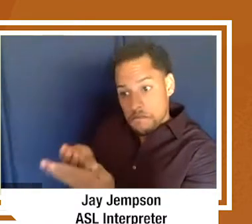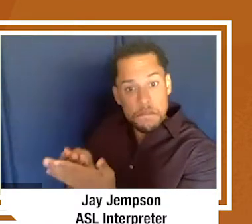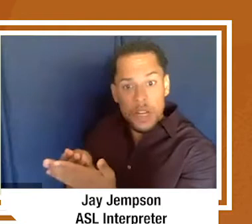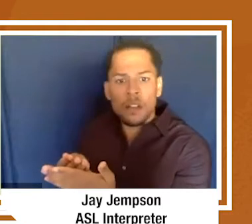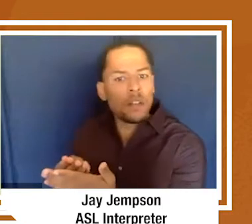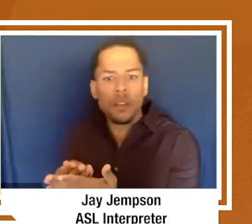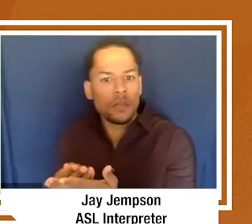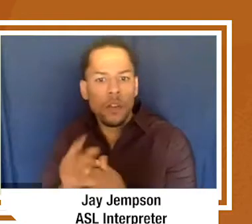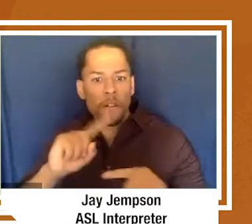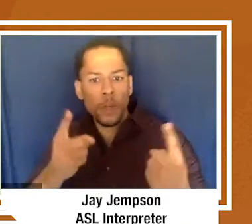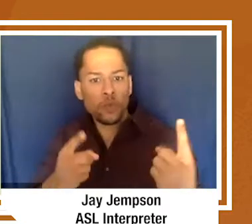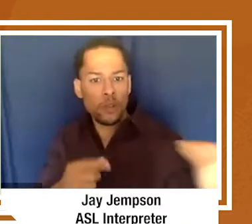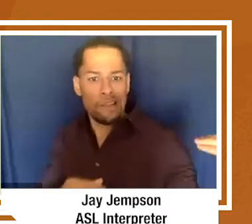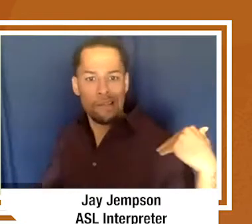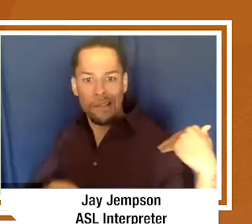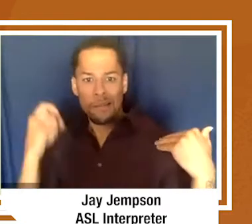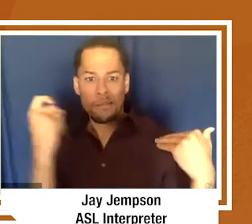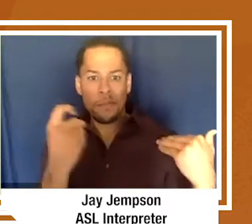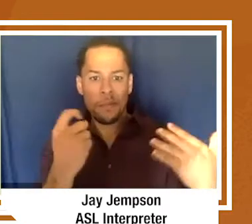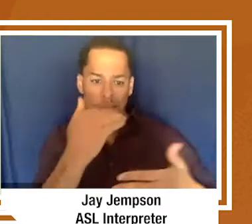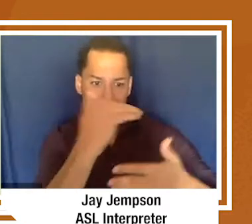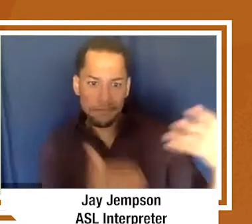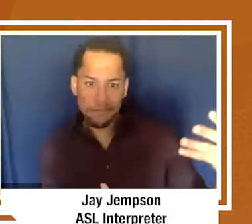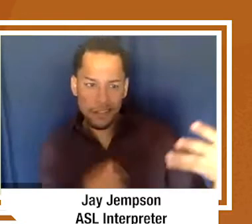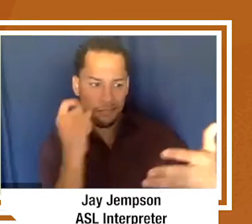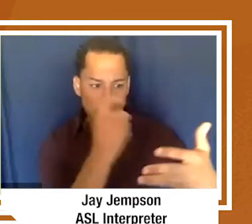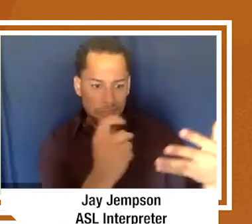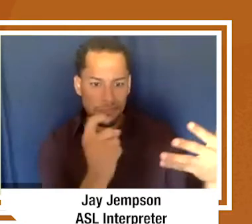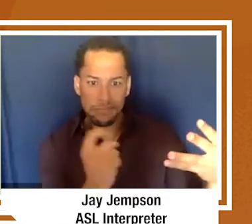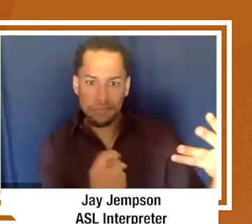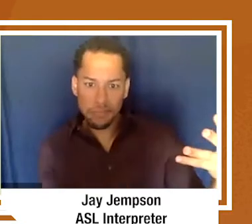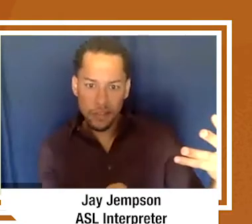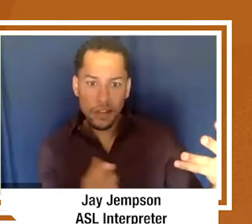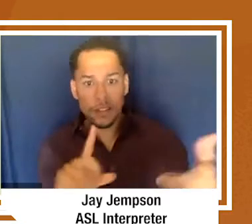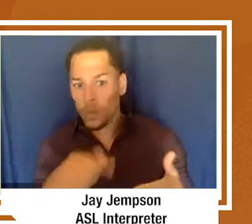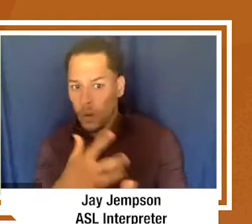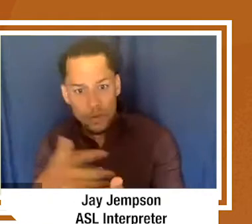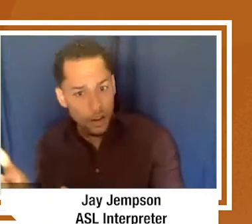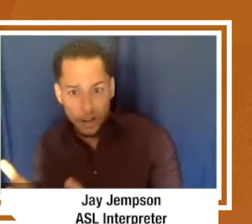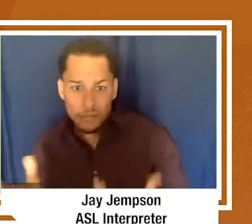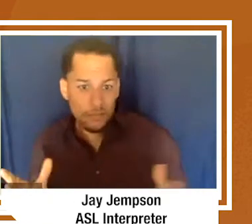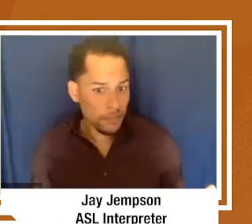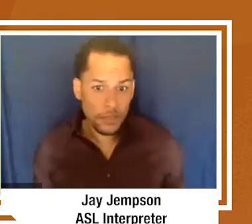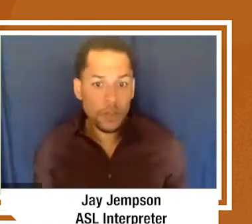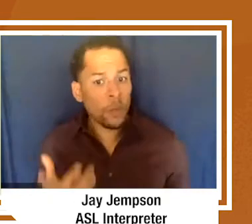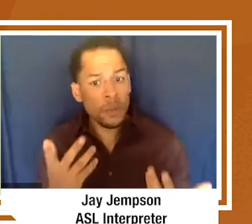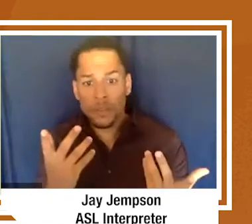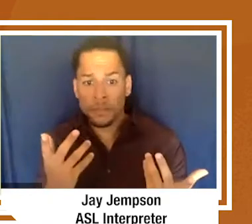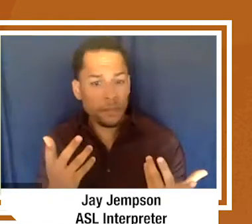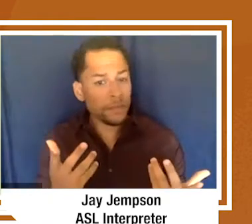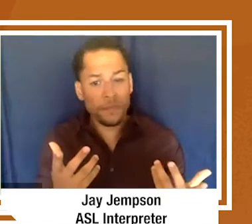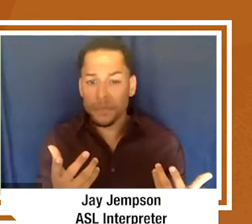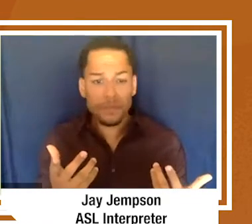come, first serve, we're there, and we are providing those dollars, you know, to the community.